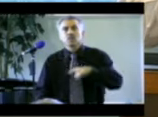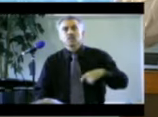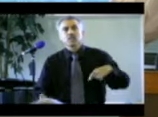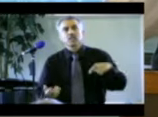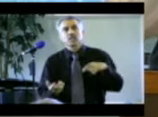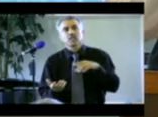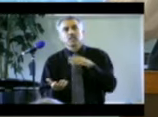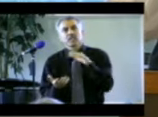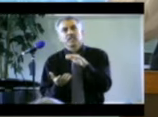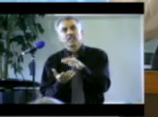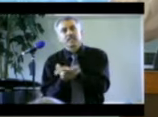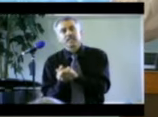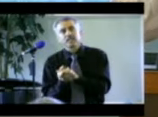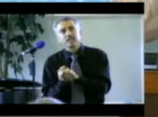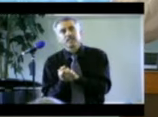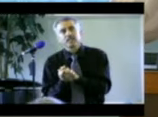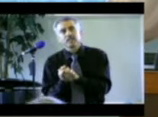when we